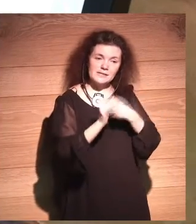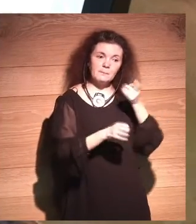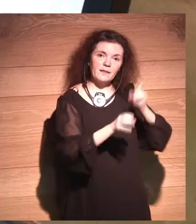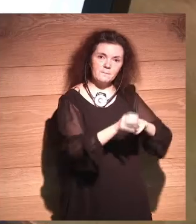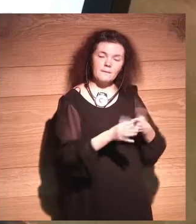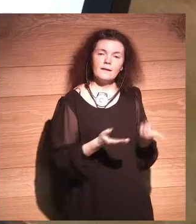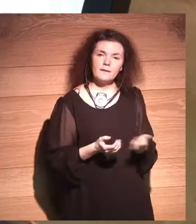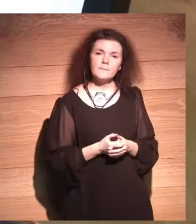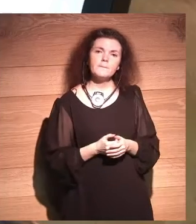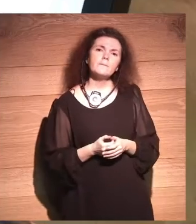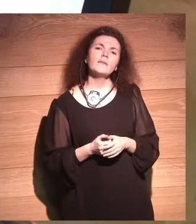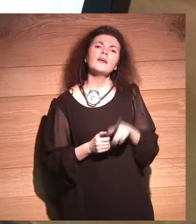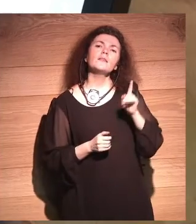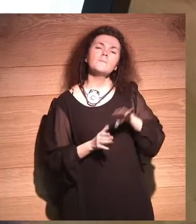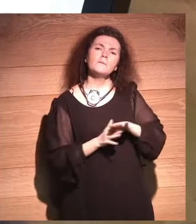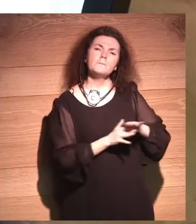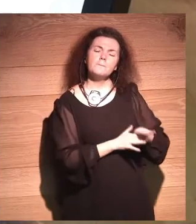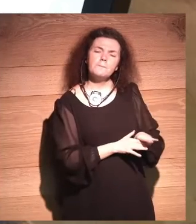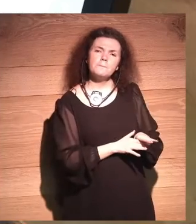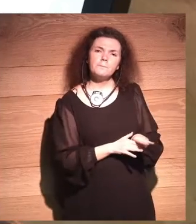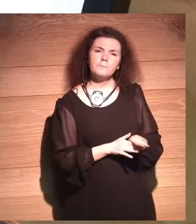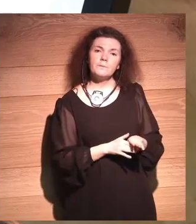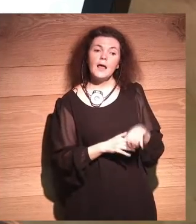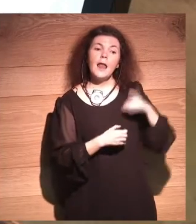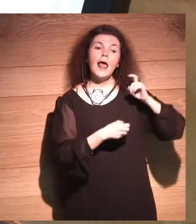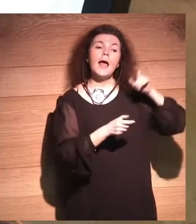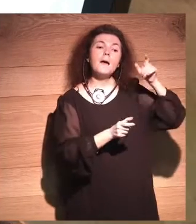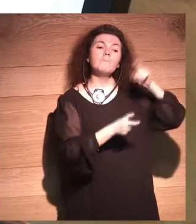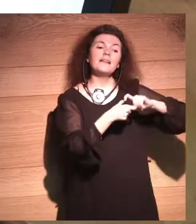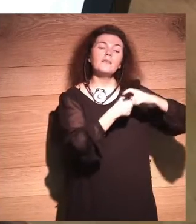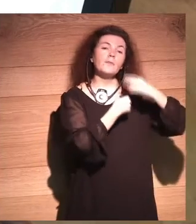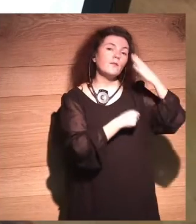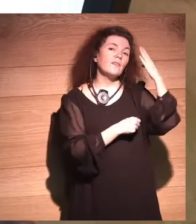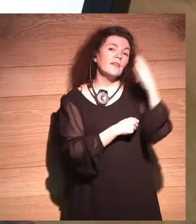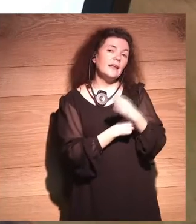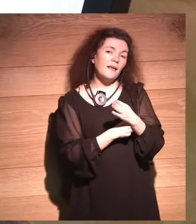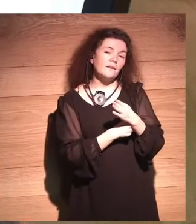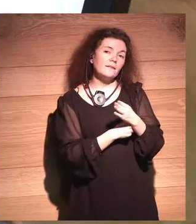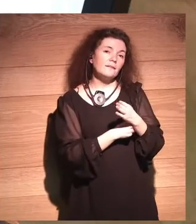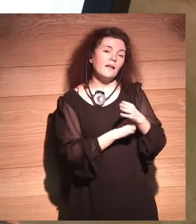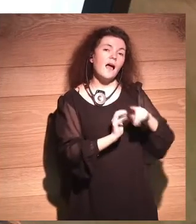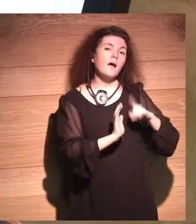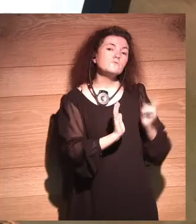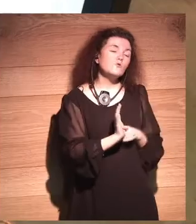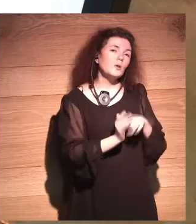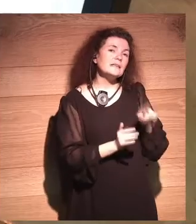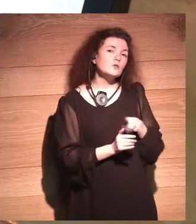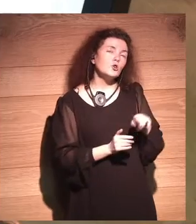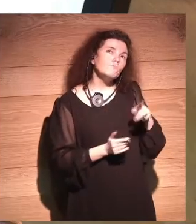I think that's exactly the wrong idea, because you may care about education and I care about health. You care